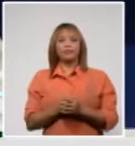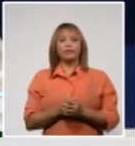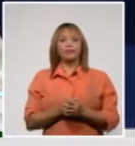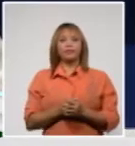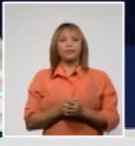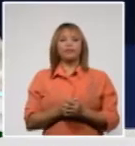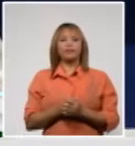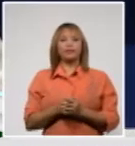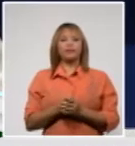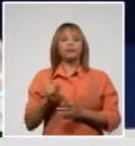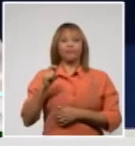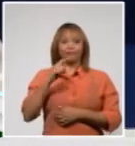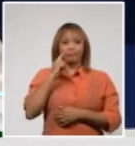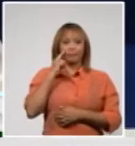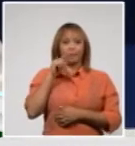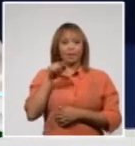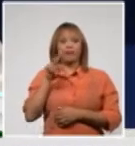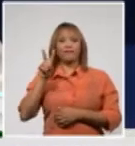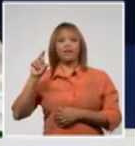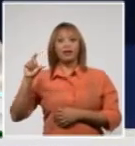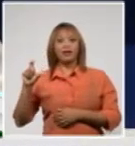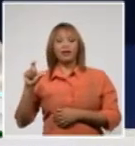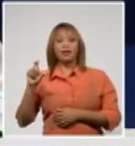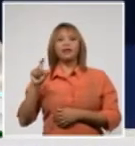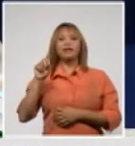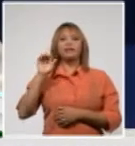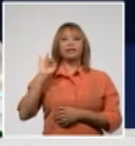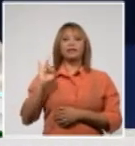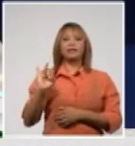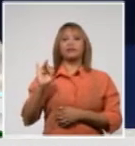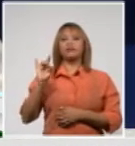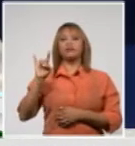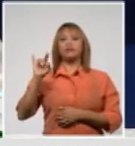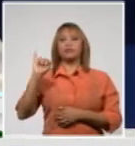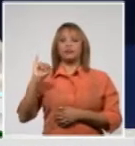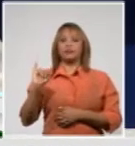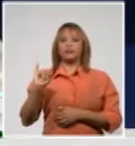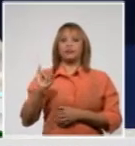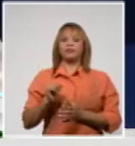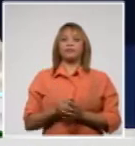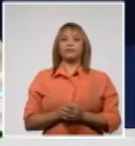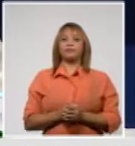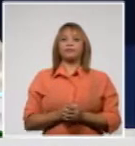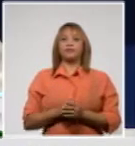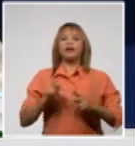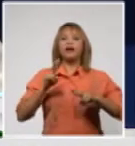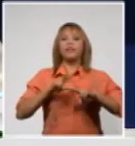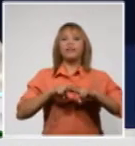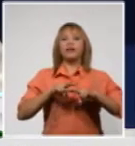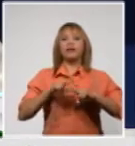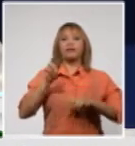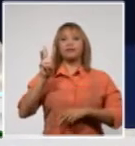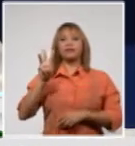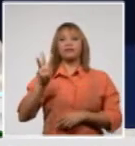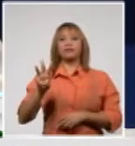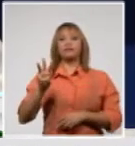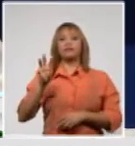Microbiology Center, 370 in Havana's,